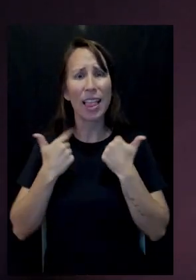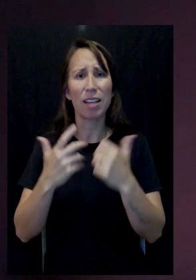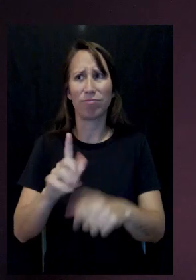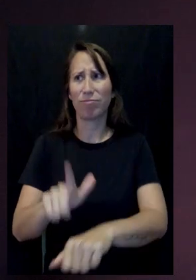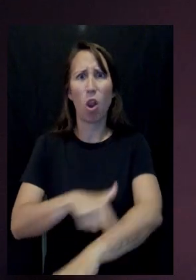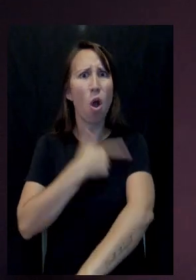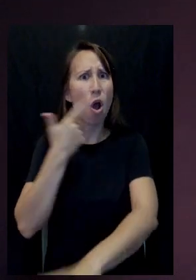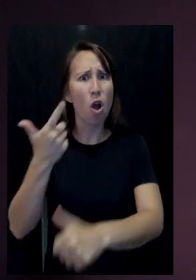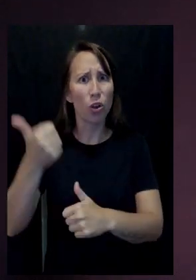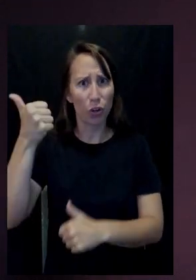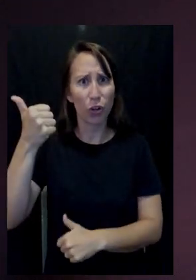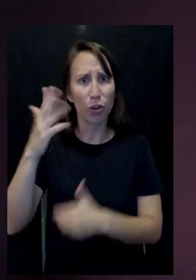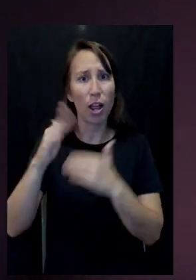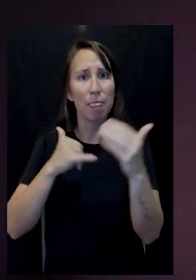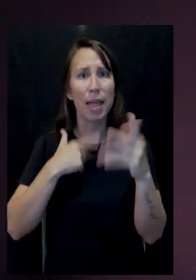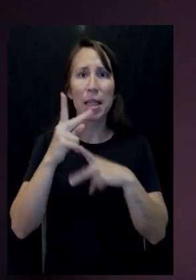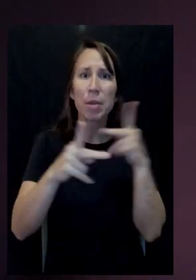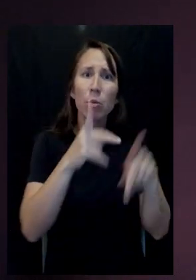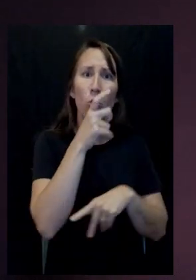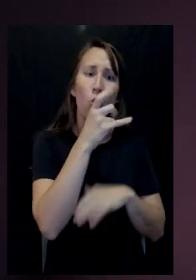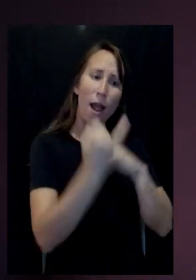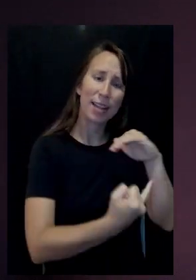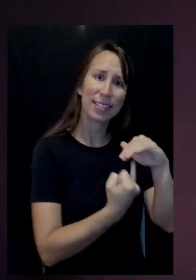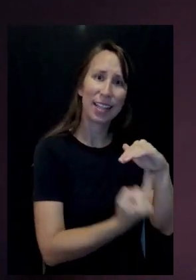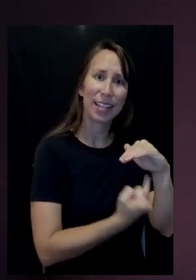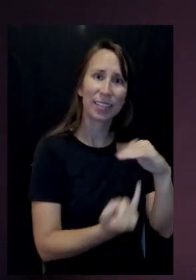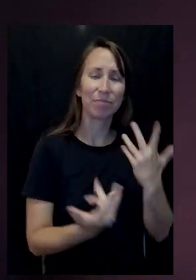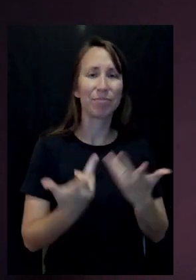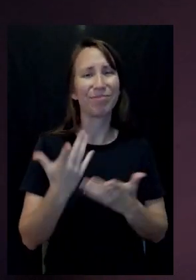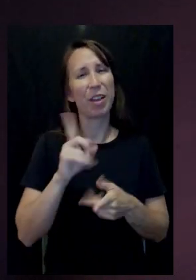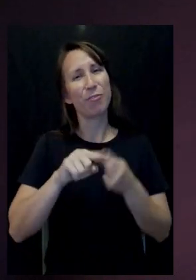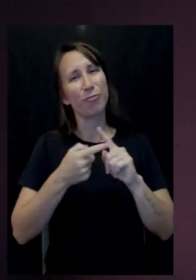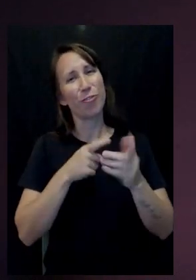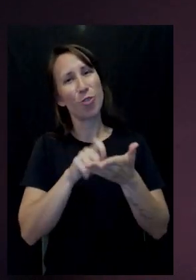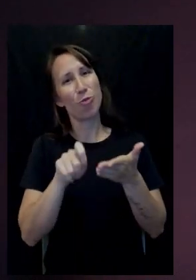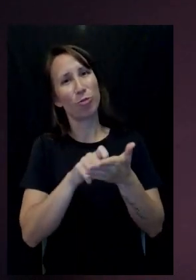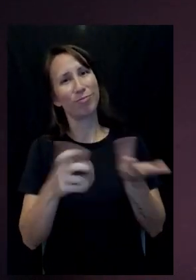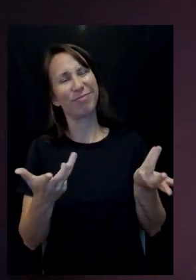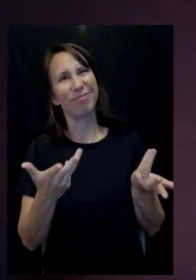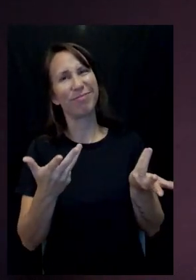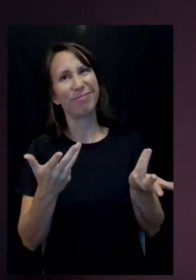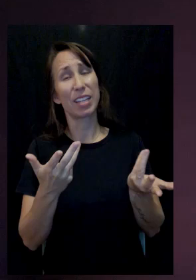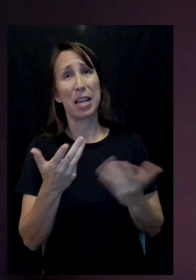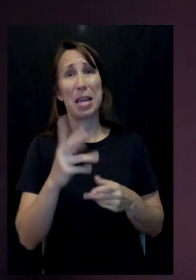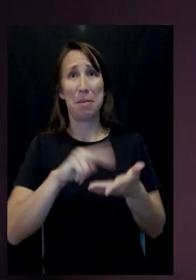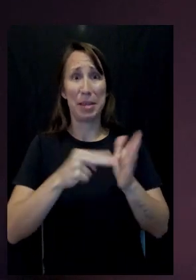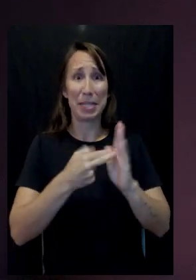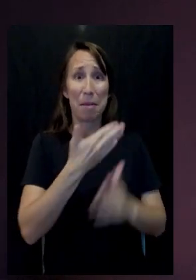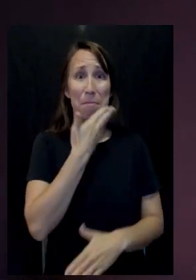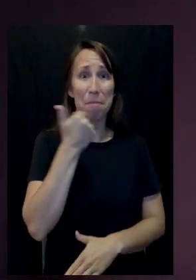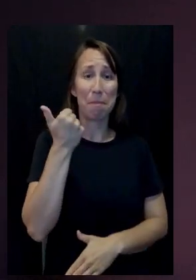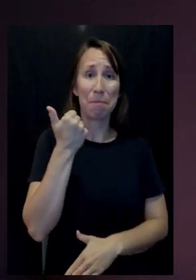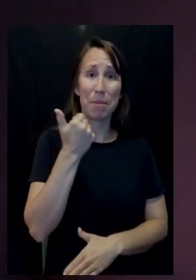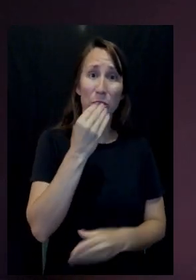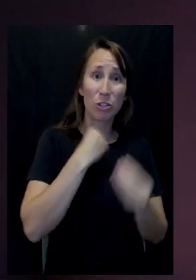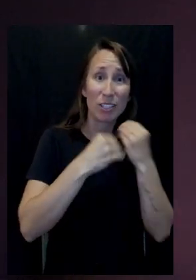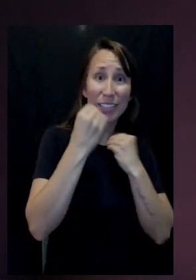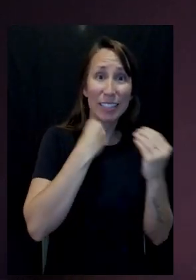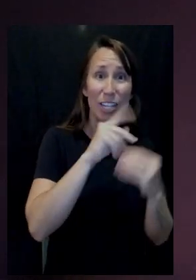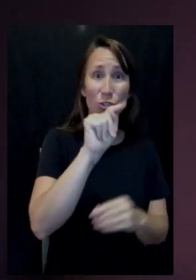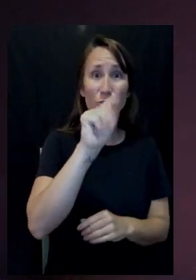but were isolated. And my friend wrote this, because he's a pretty funny guy. He said, "So in other words, it's better to eat Twinkies with good friends than to eat broccoli